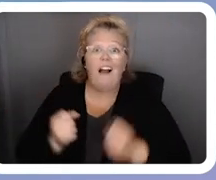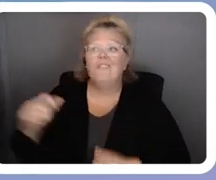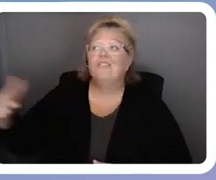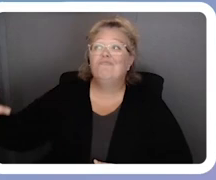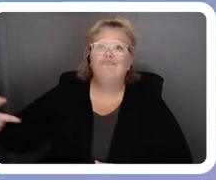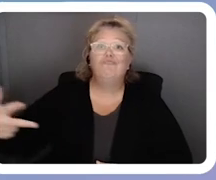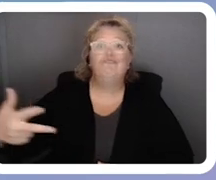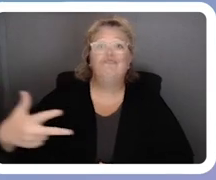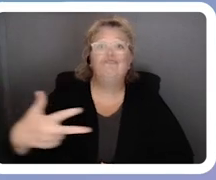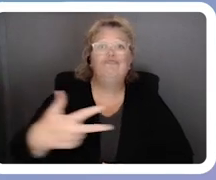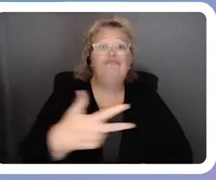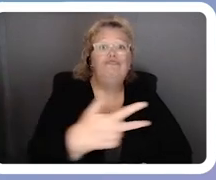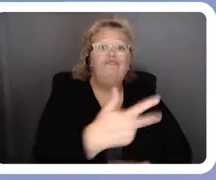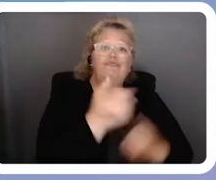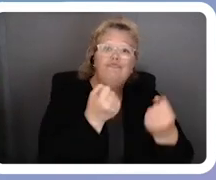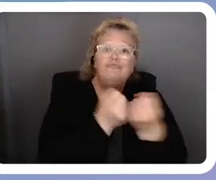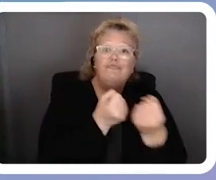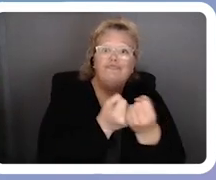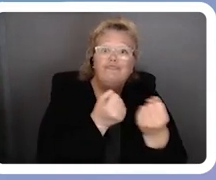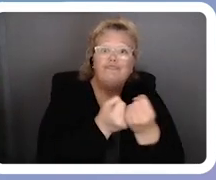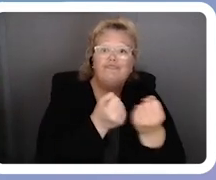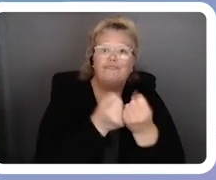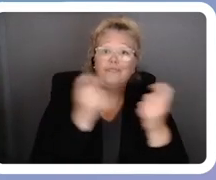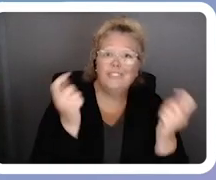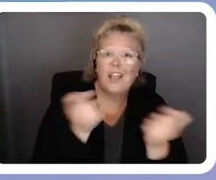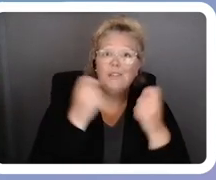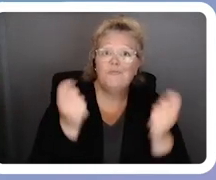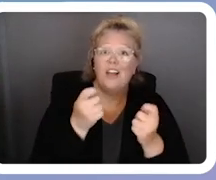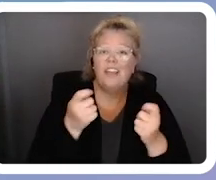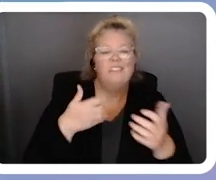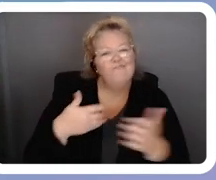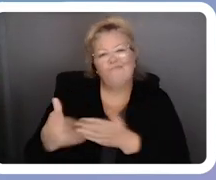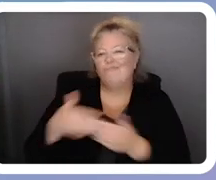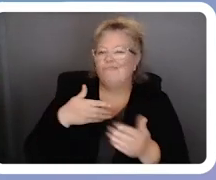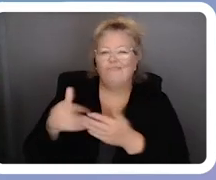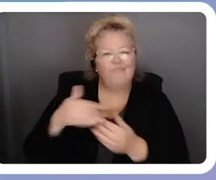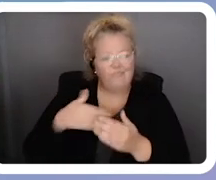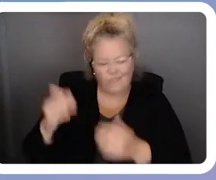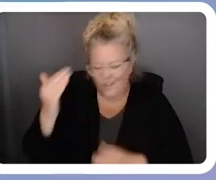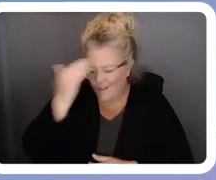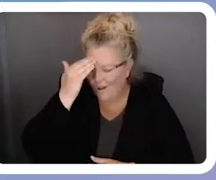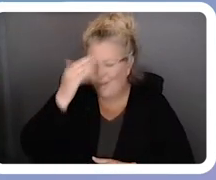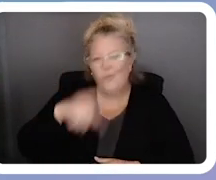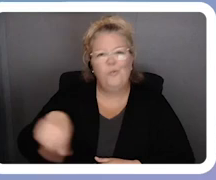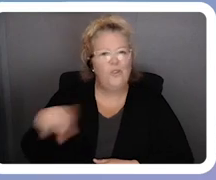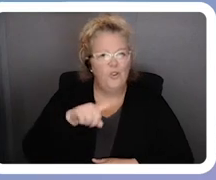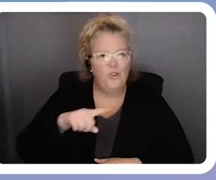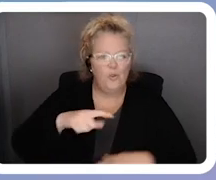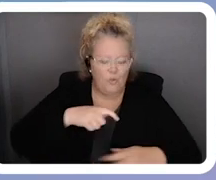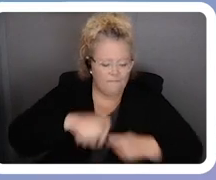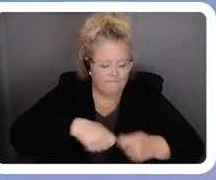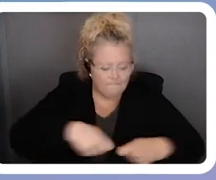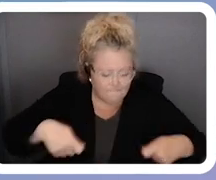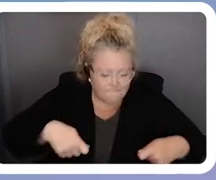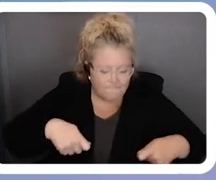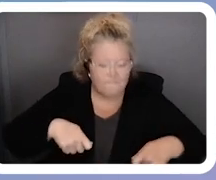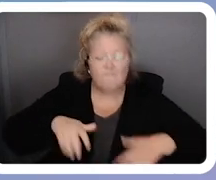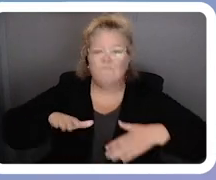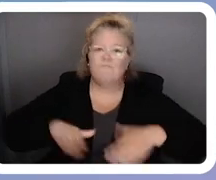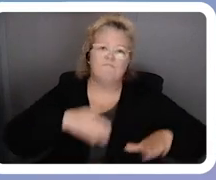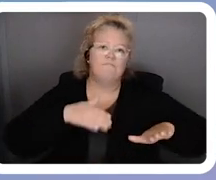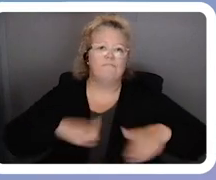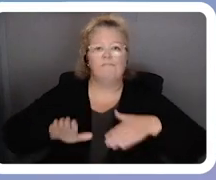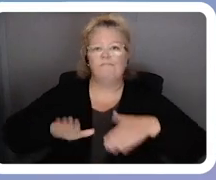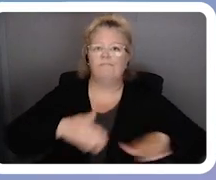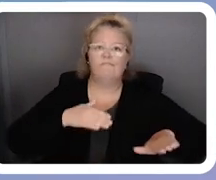drive-through celebrations all around Best Buddies mission of friendship and inclusion, we know that you all laced up your sneakers